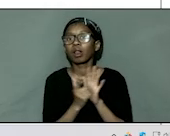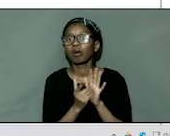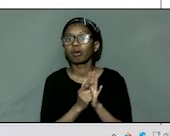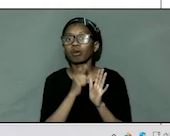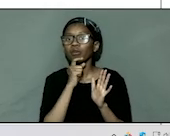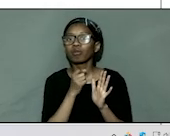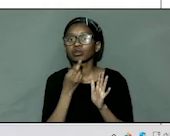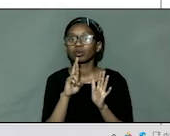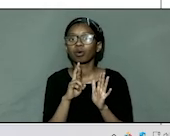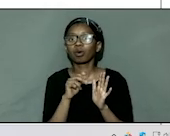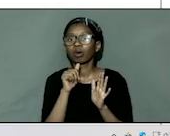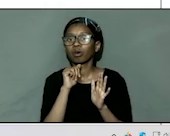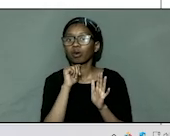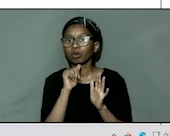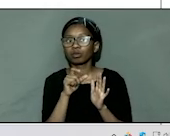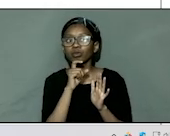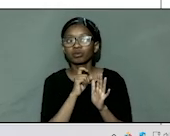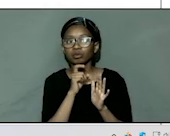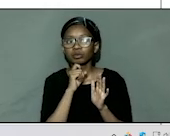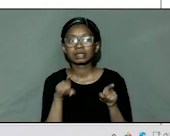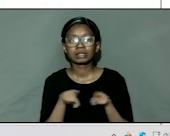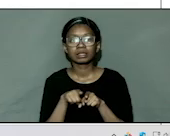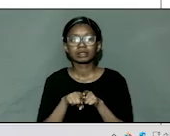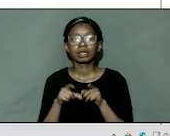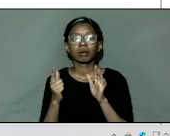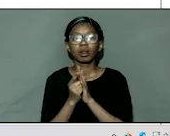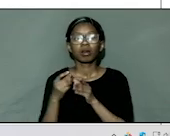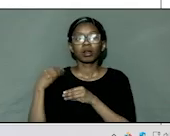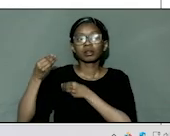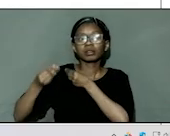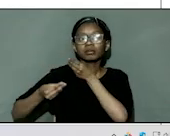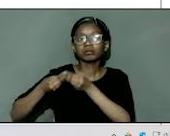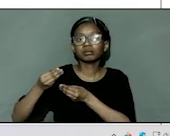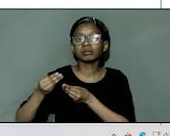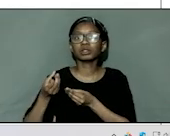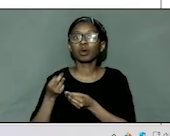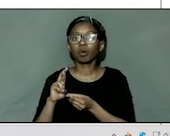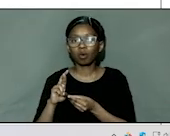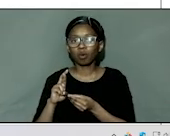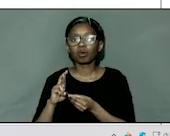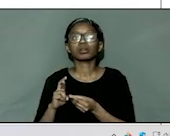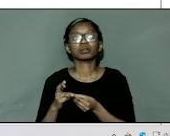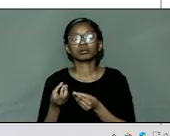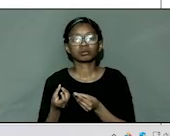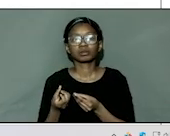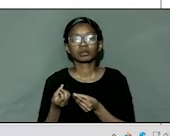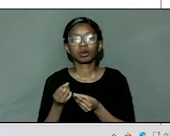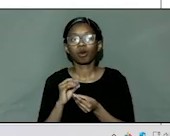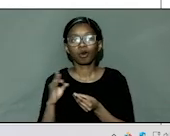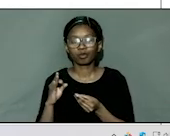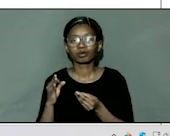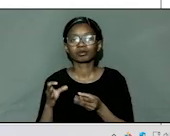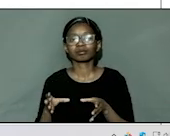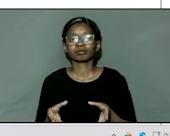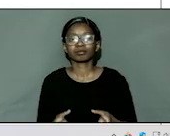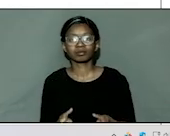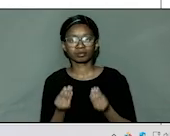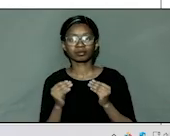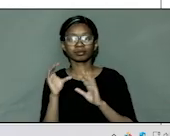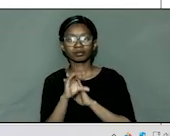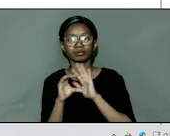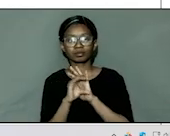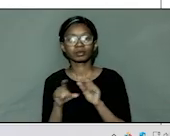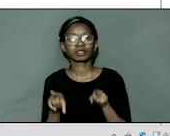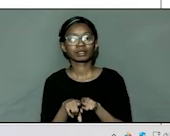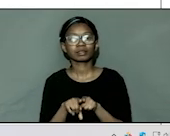of inheritance of acquired characteristic again. Now, we must also know the reasons for